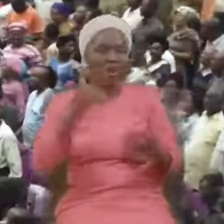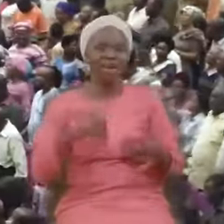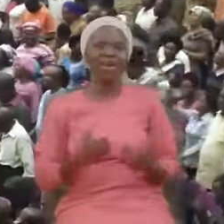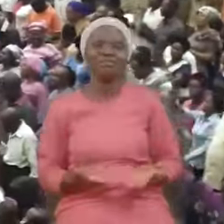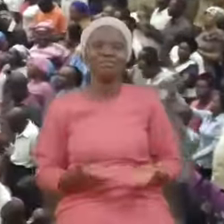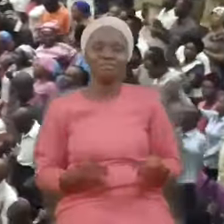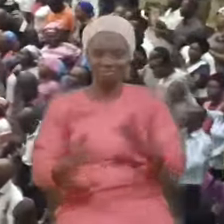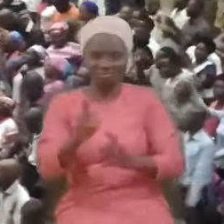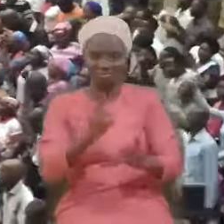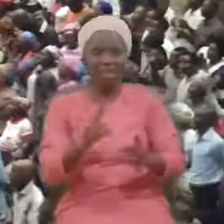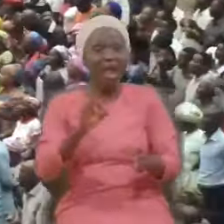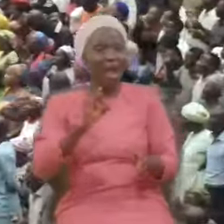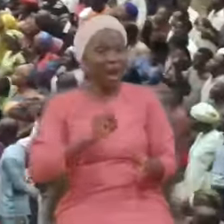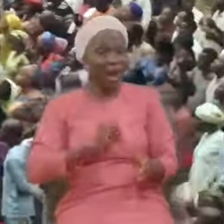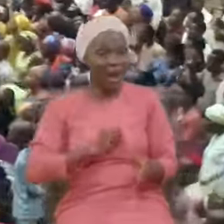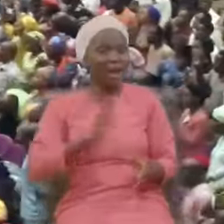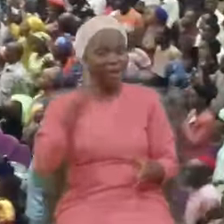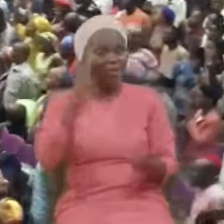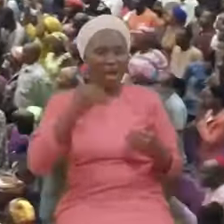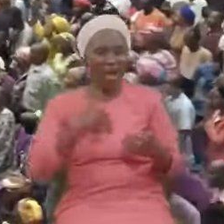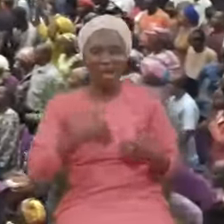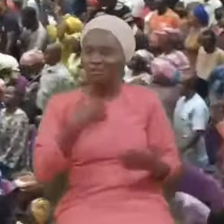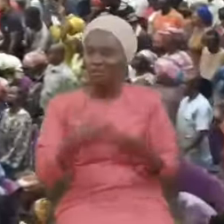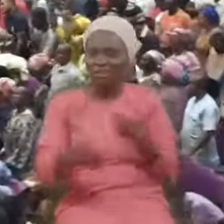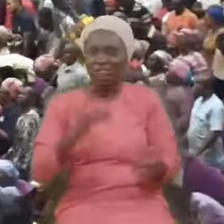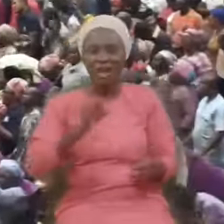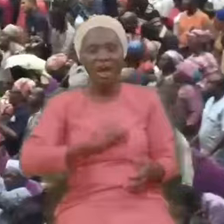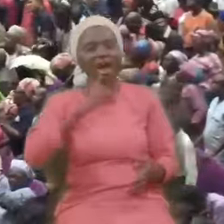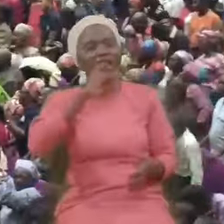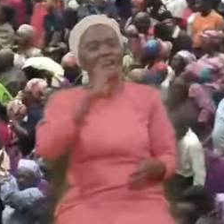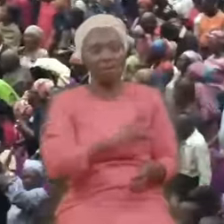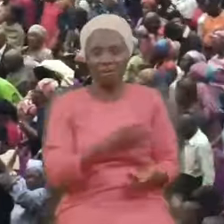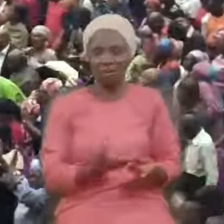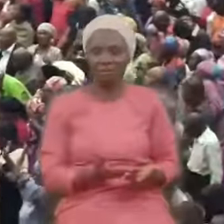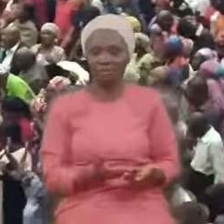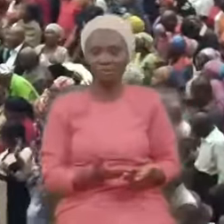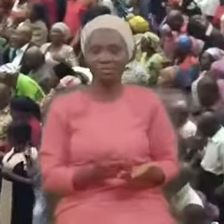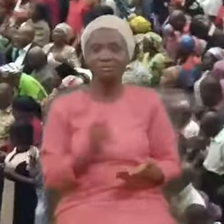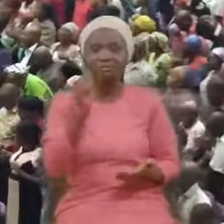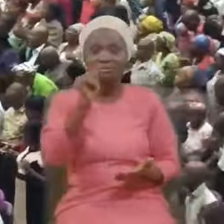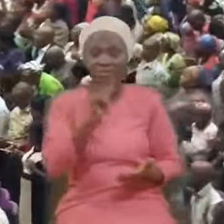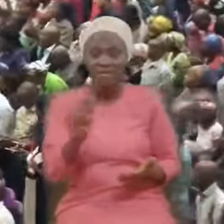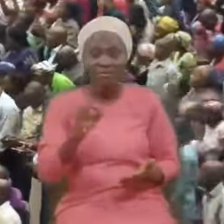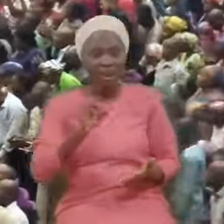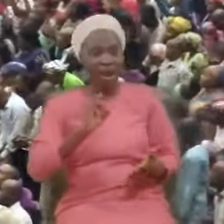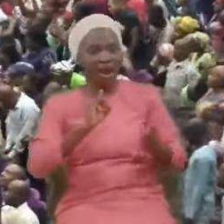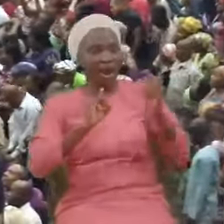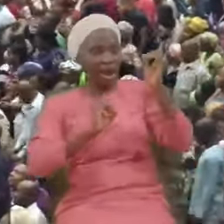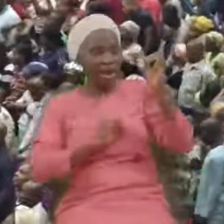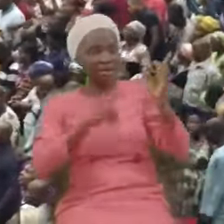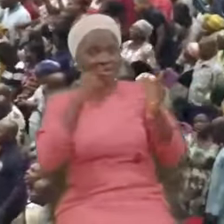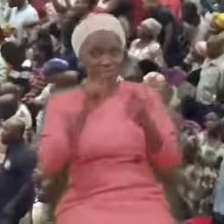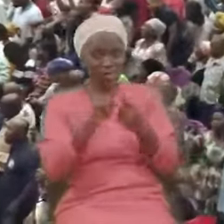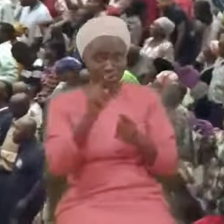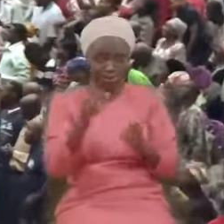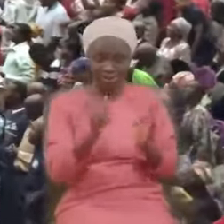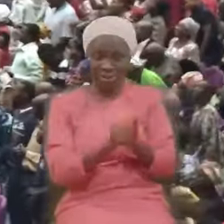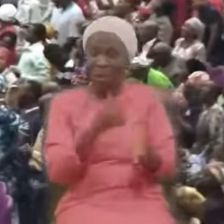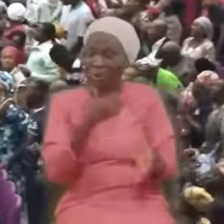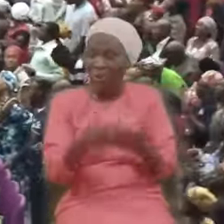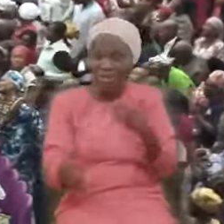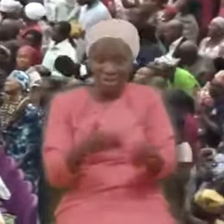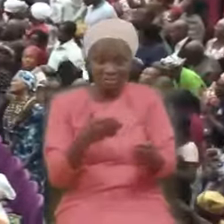I will have whatsoever I say. Therefore, I say unto you, what things soever right